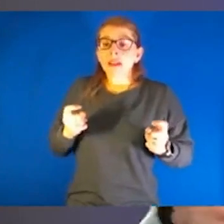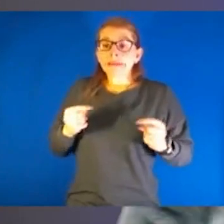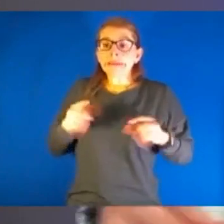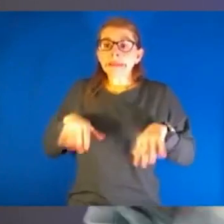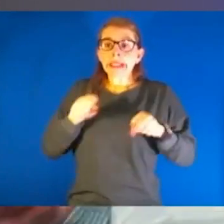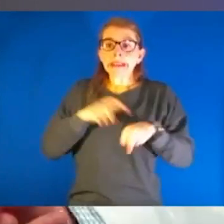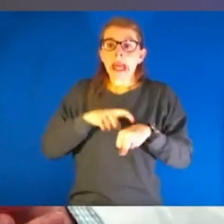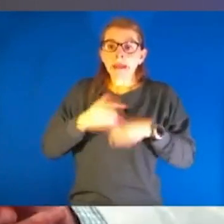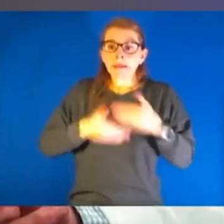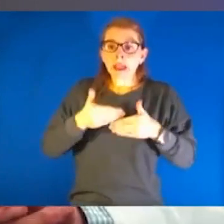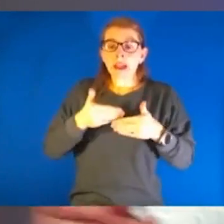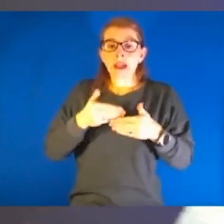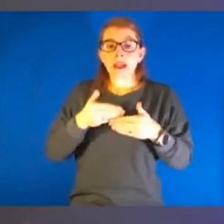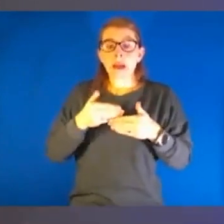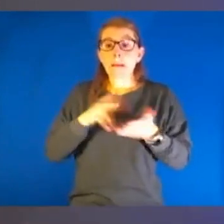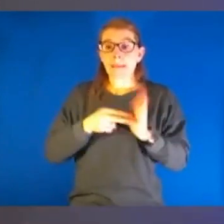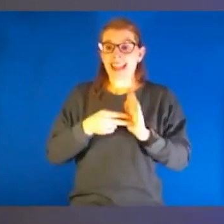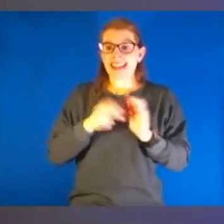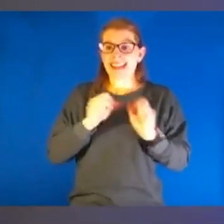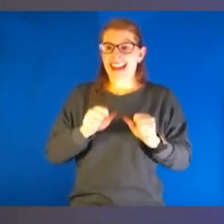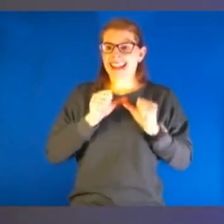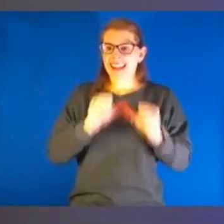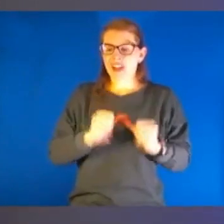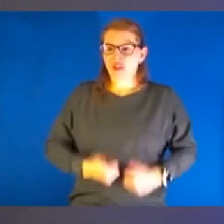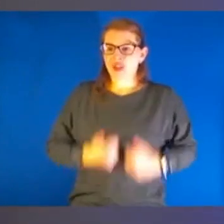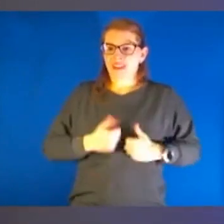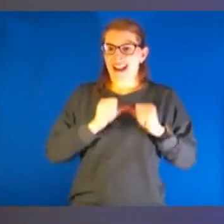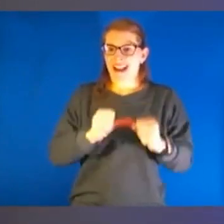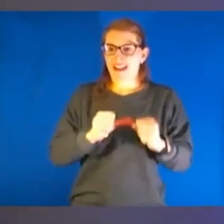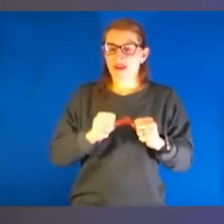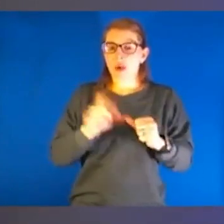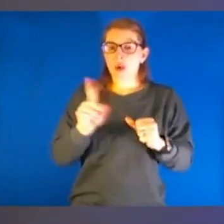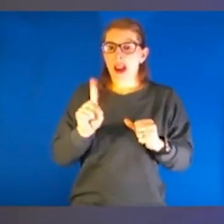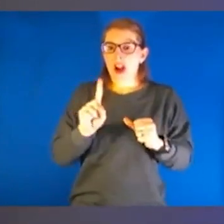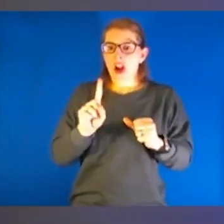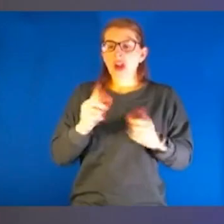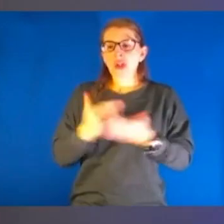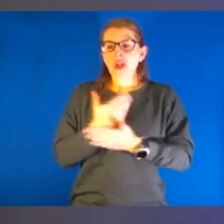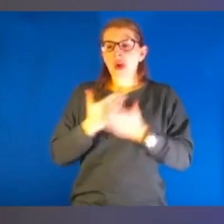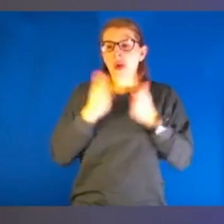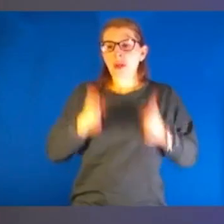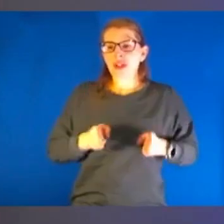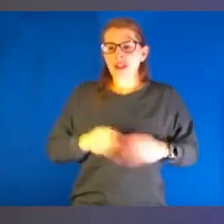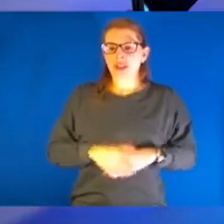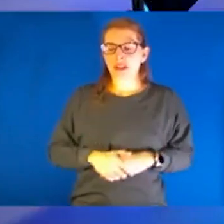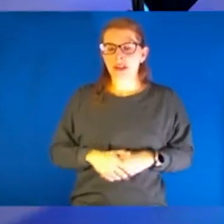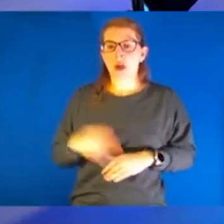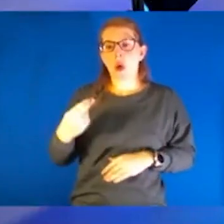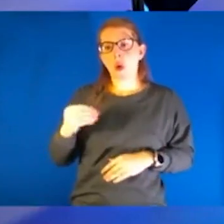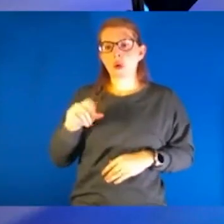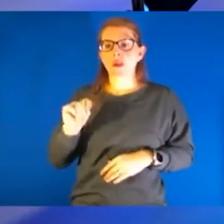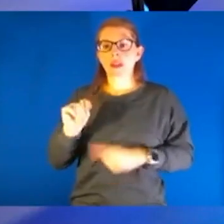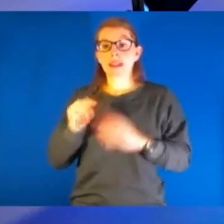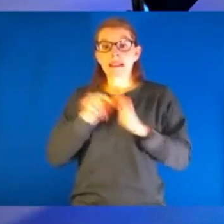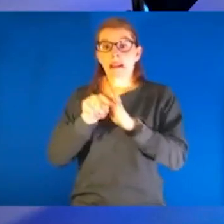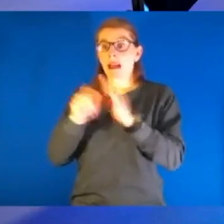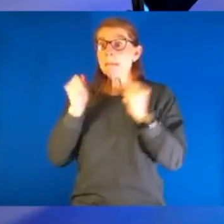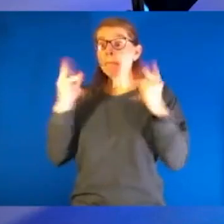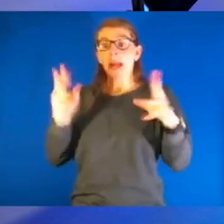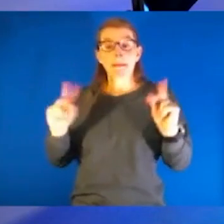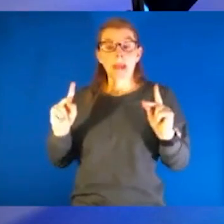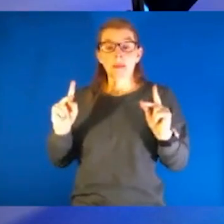state where it can continue to survive in the new host. And the problem is you can kill a lot of people trying to figure that out. That's absolutely This, right.